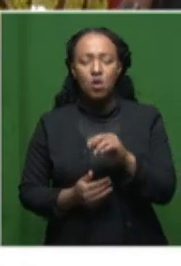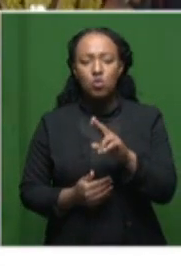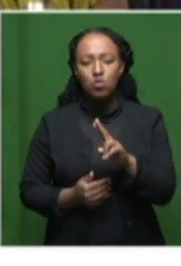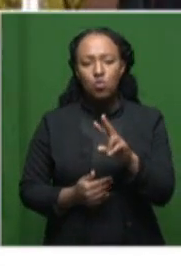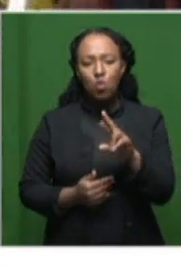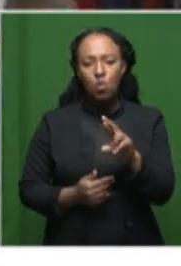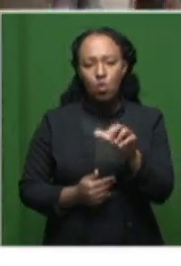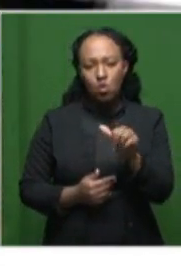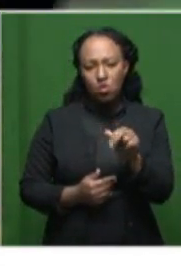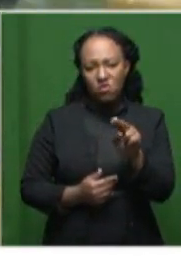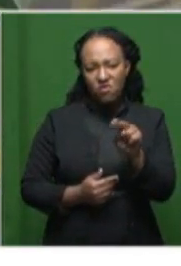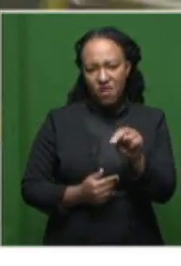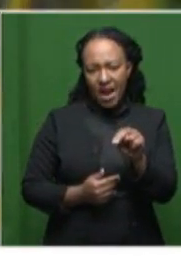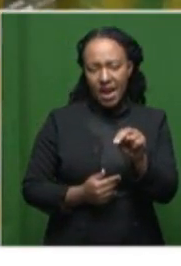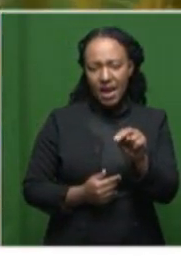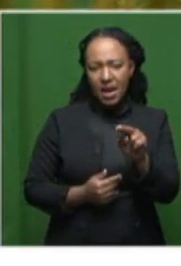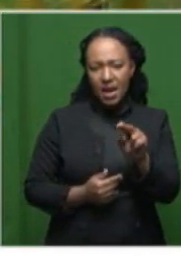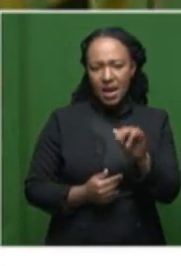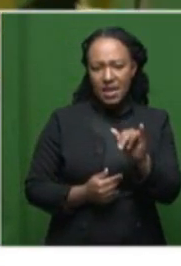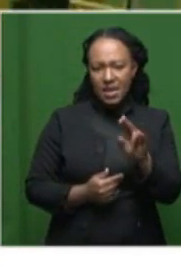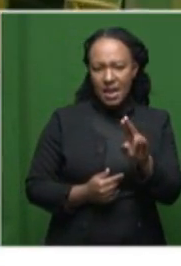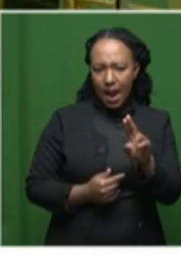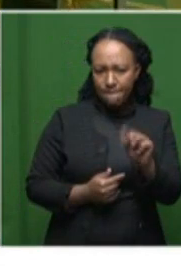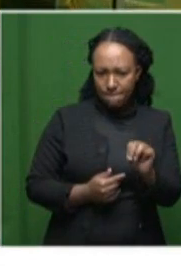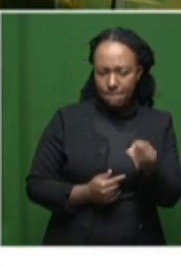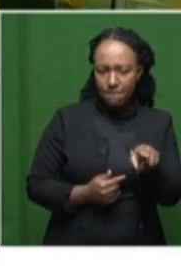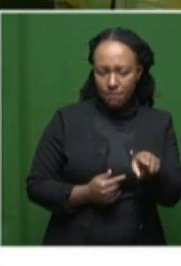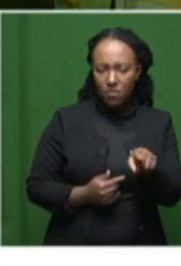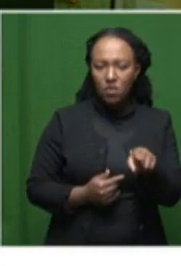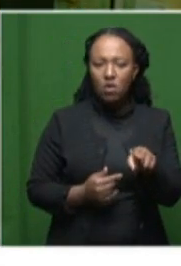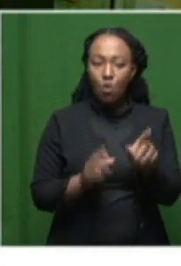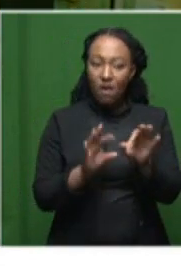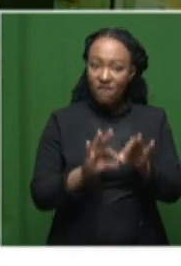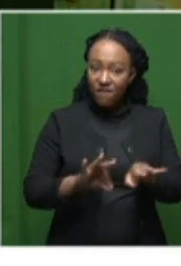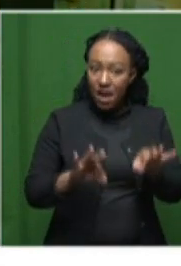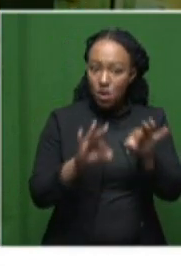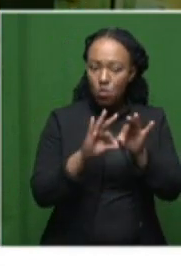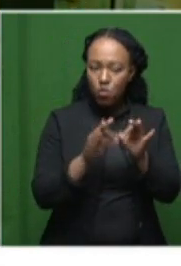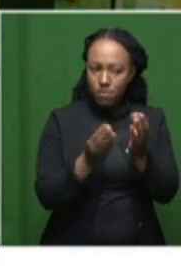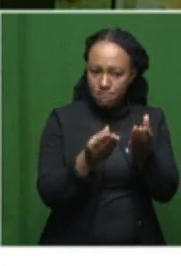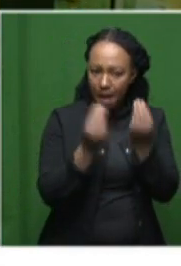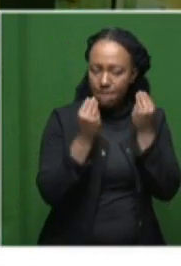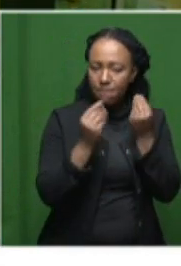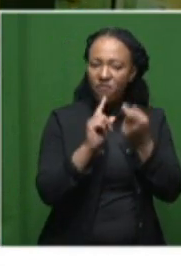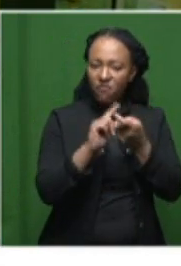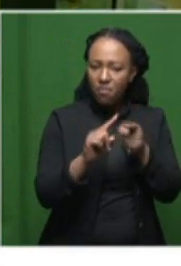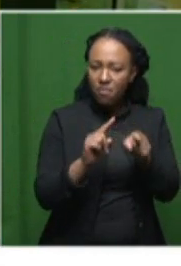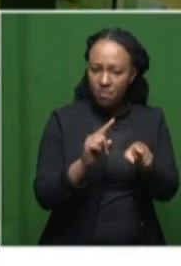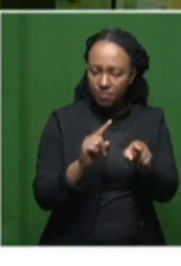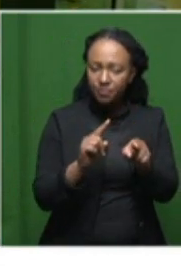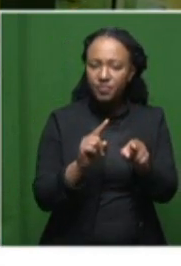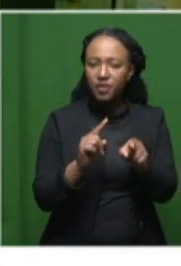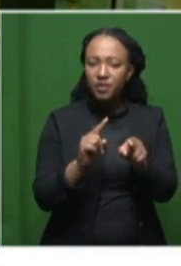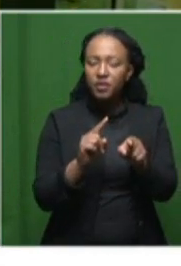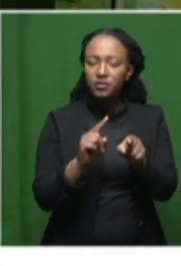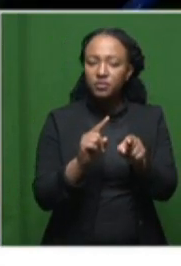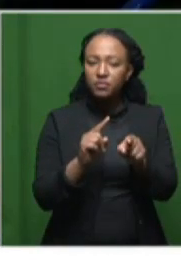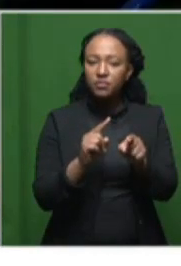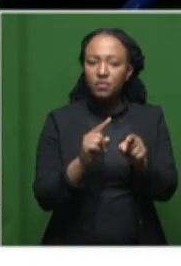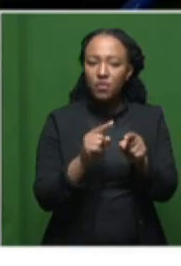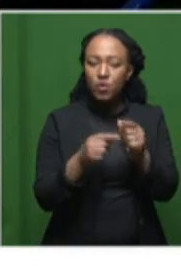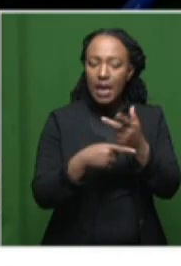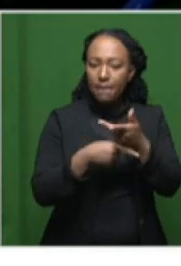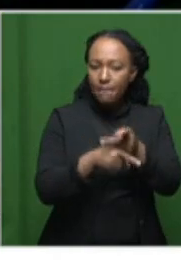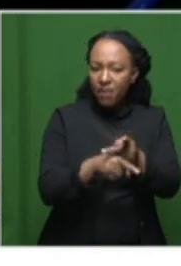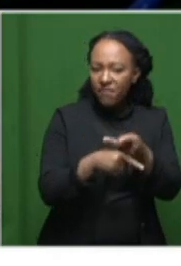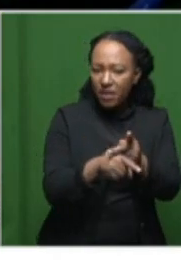for value add within the nuclear value chain to ensure that we can derive and manufacture